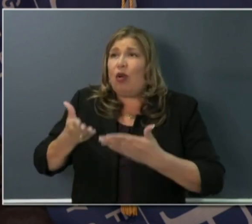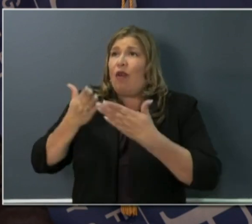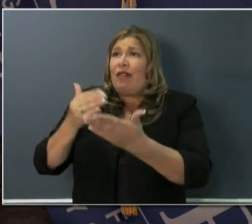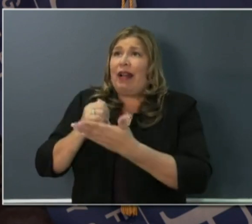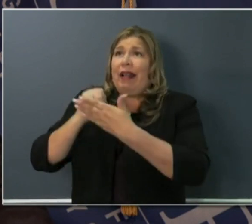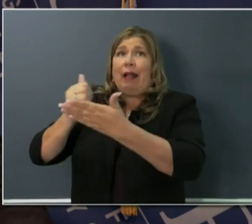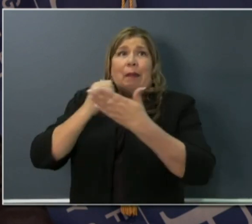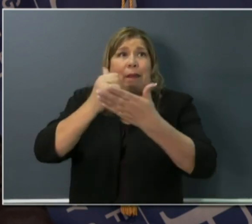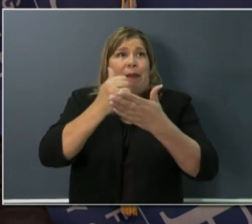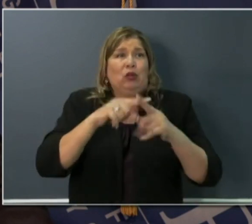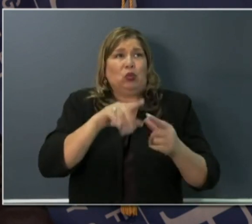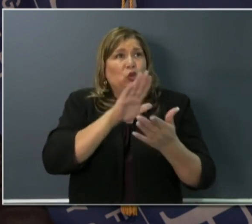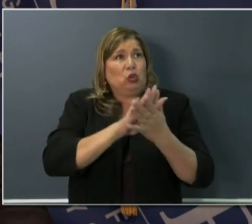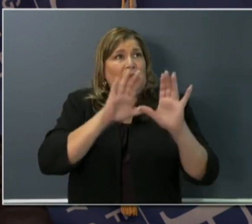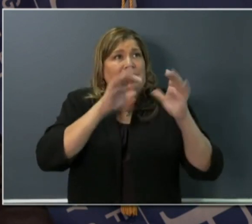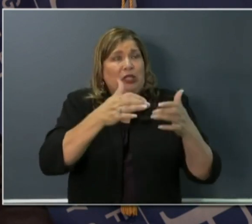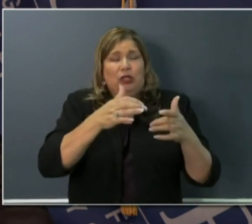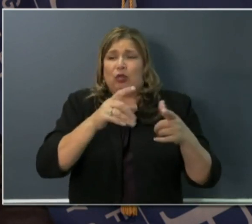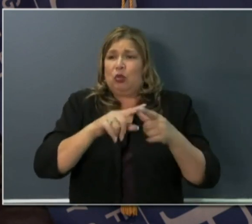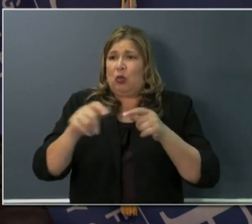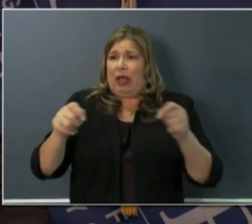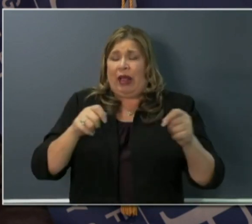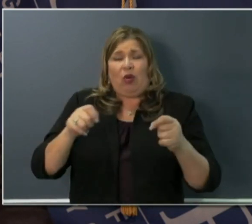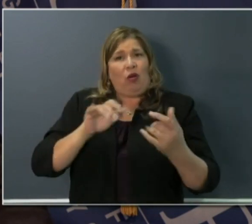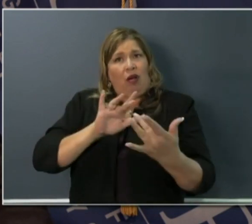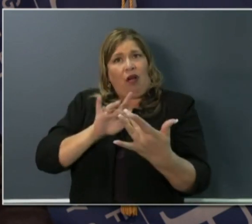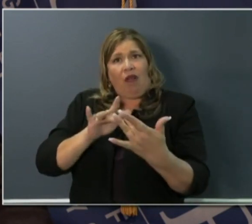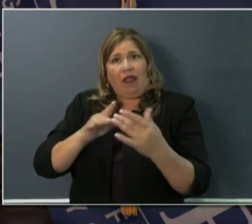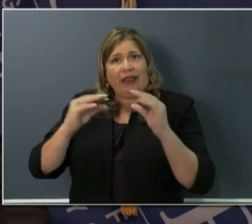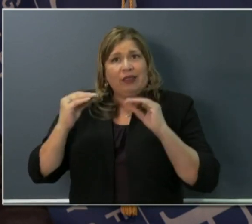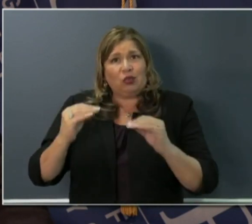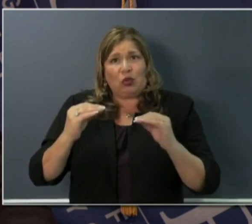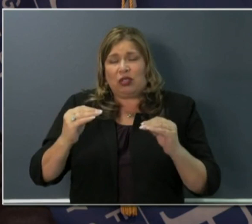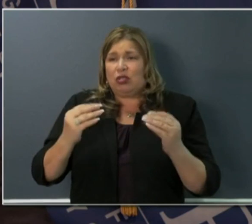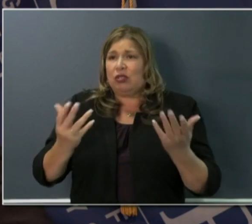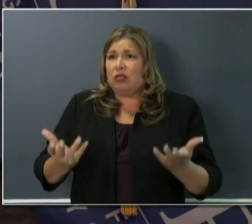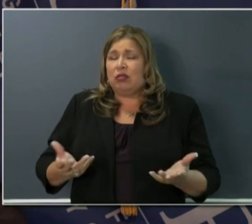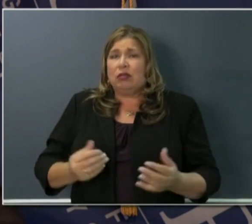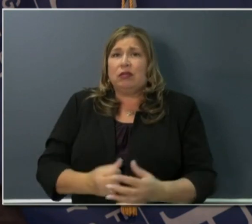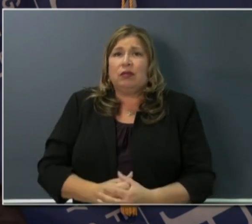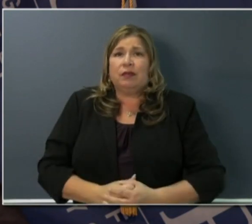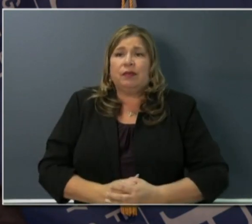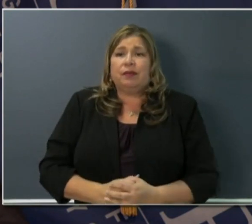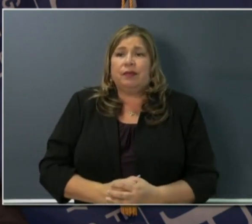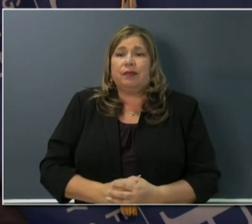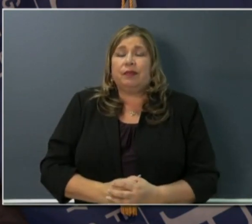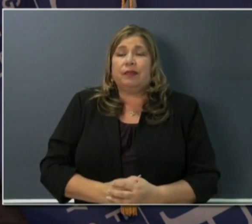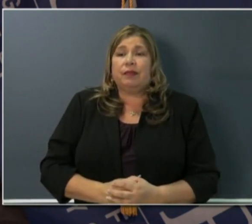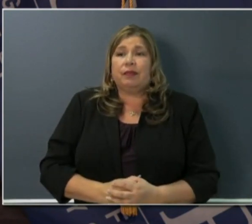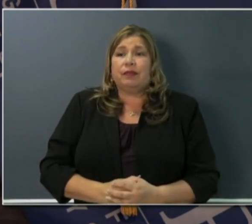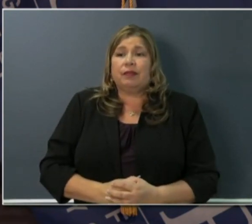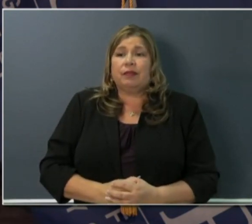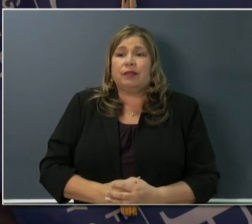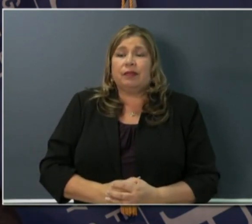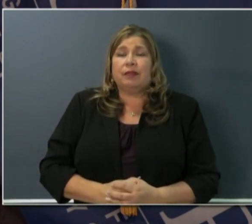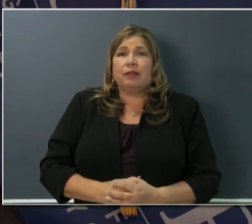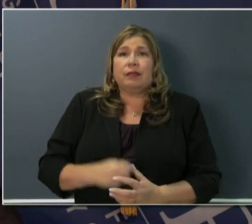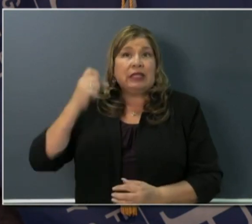assistance to these districts to handle the new normal of online instruction? Yeah, as you recall, many days